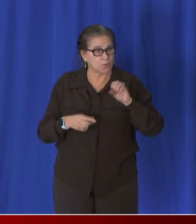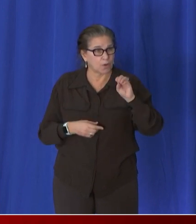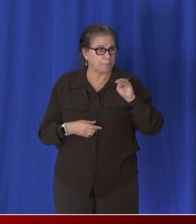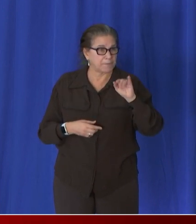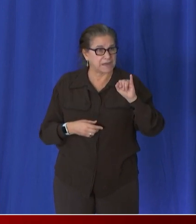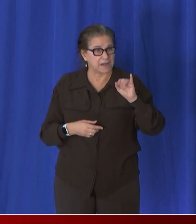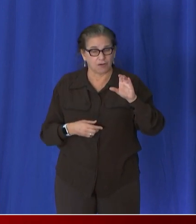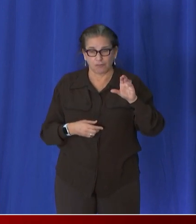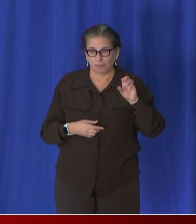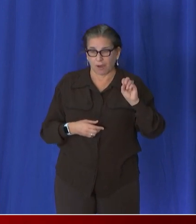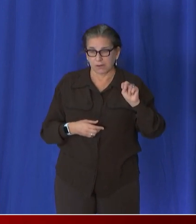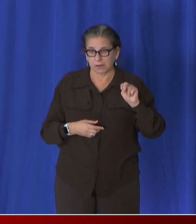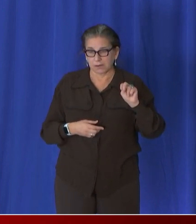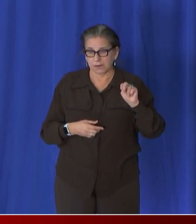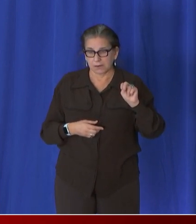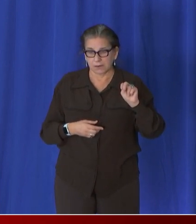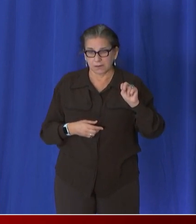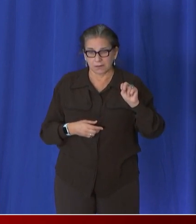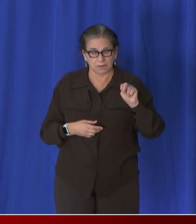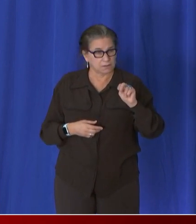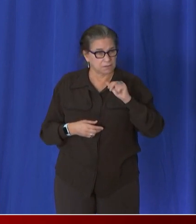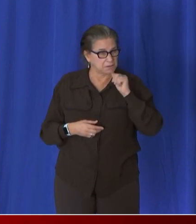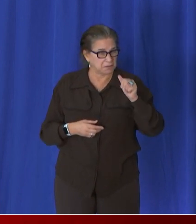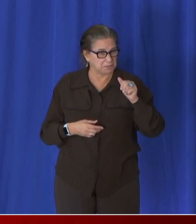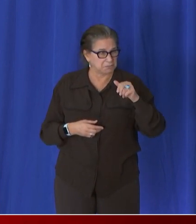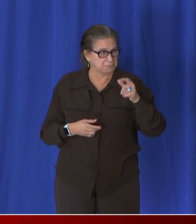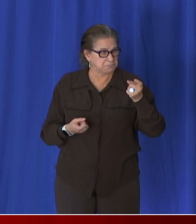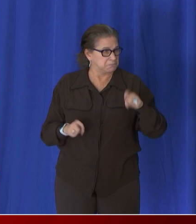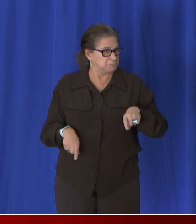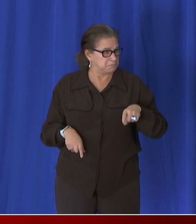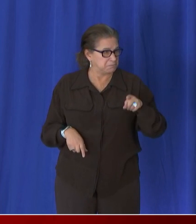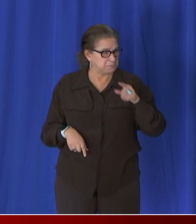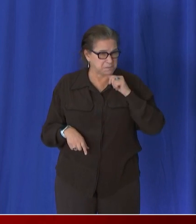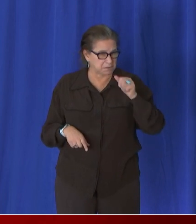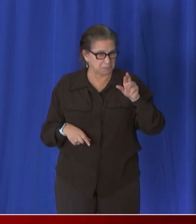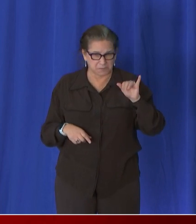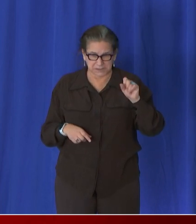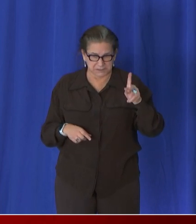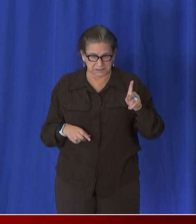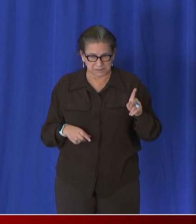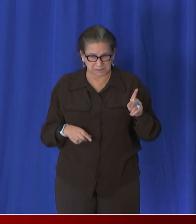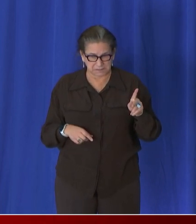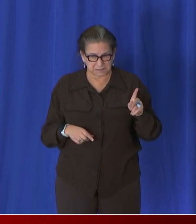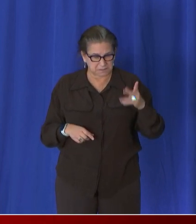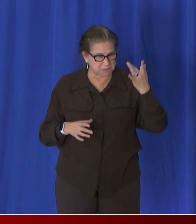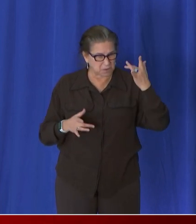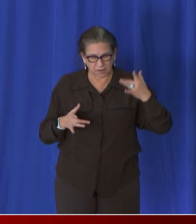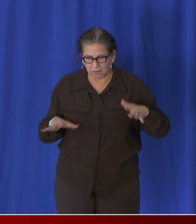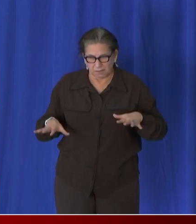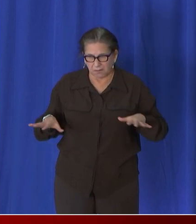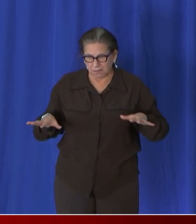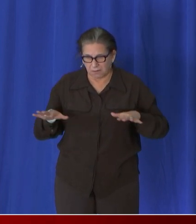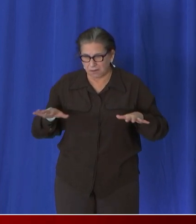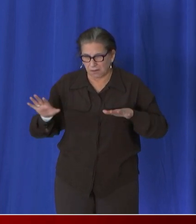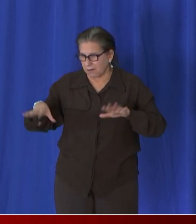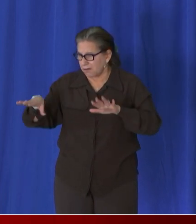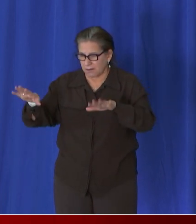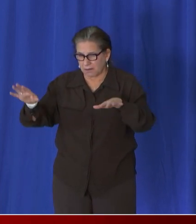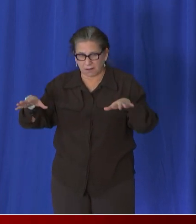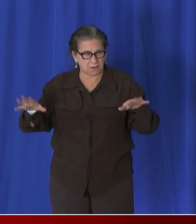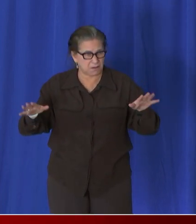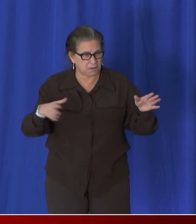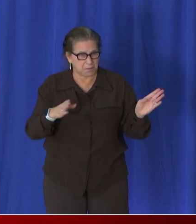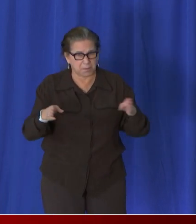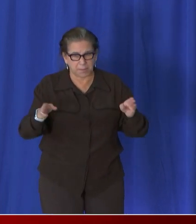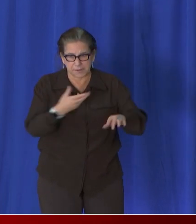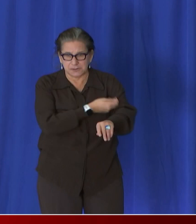So why go to this extent for a variant that is not as lethal? Well, that is a good point. I'm